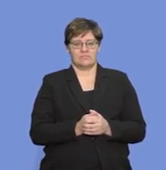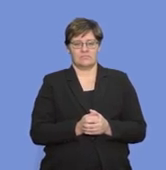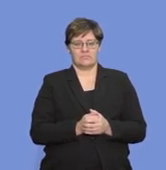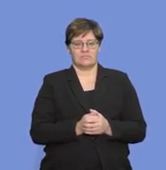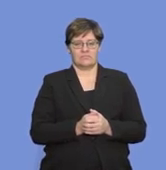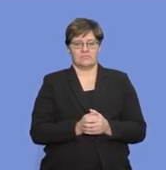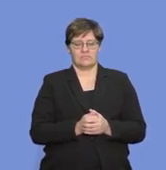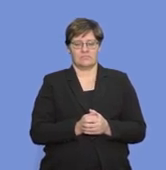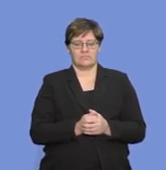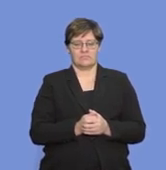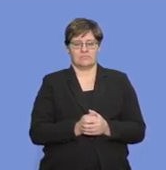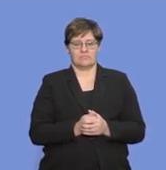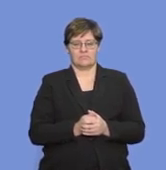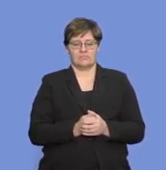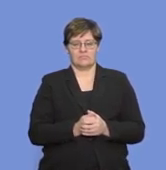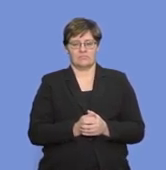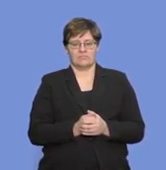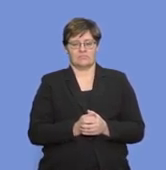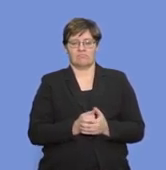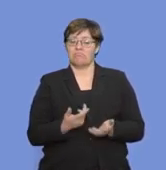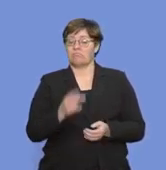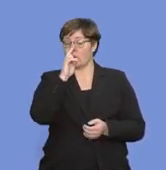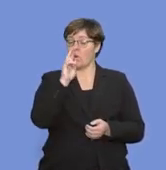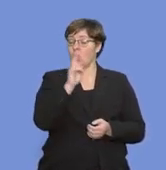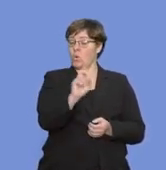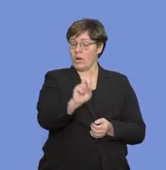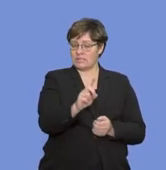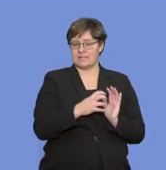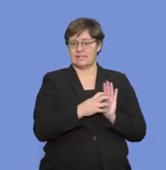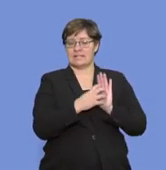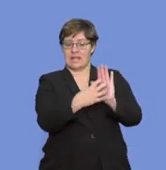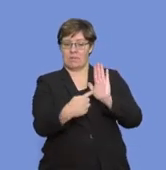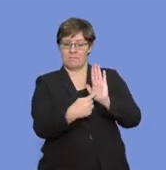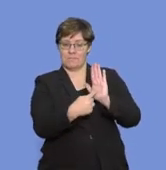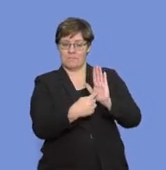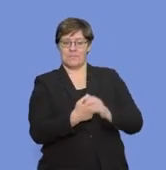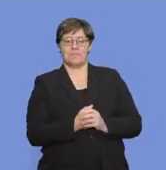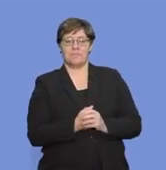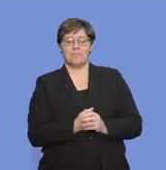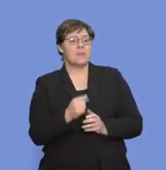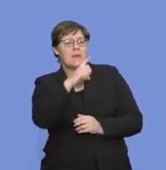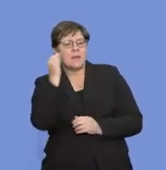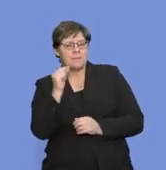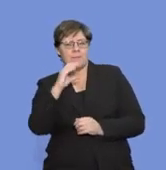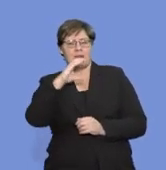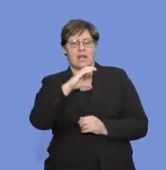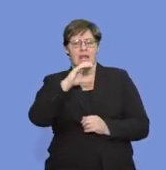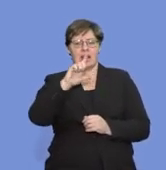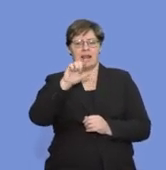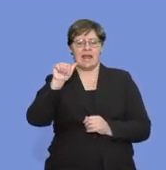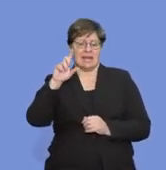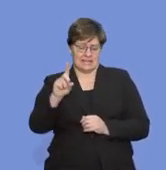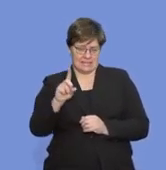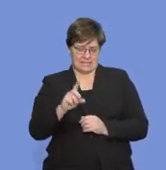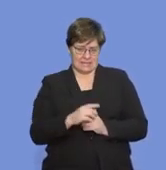Okay, so let's have a look at the diagram here. So this is what we call a clad, and we can